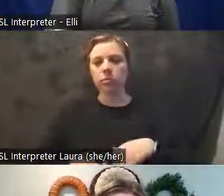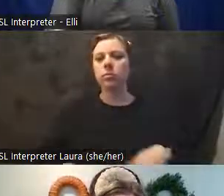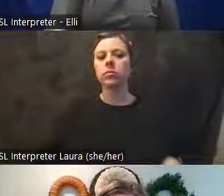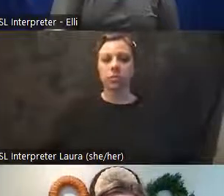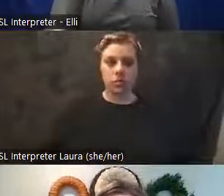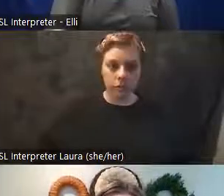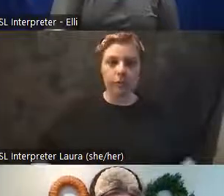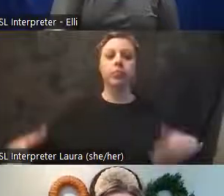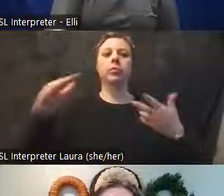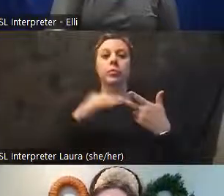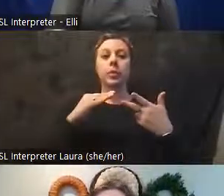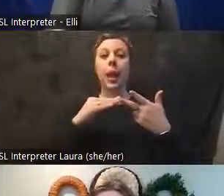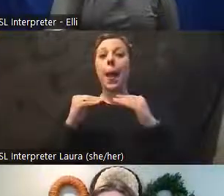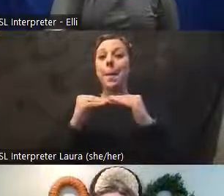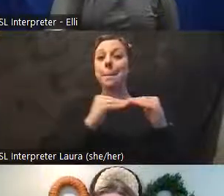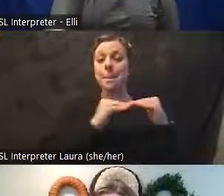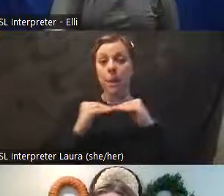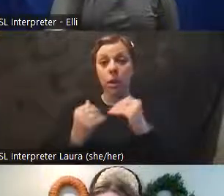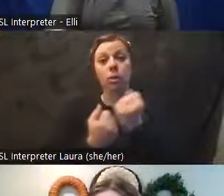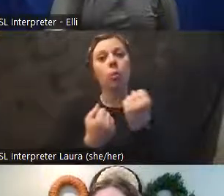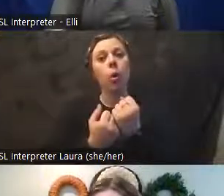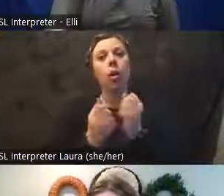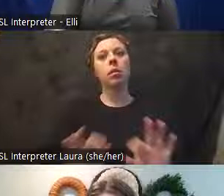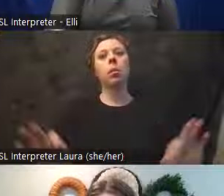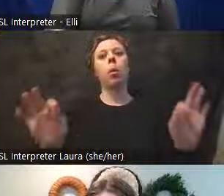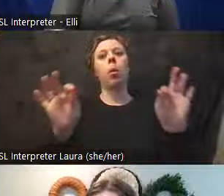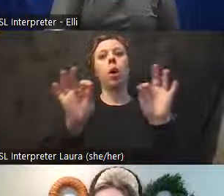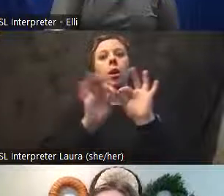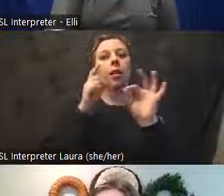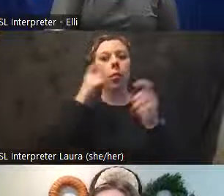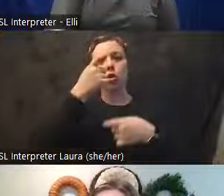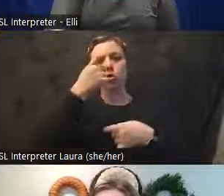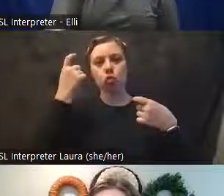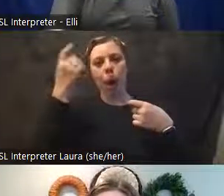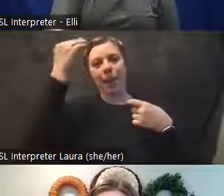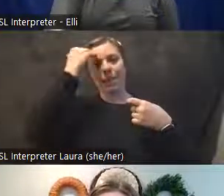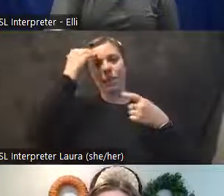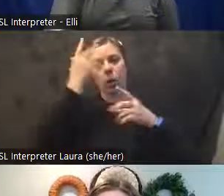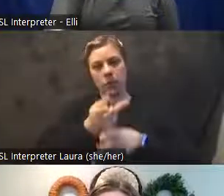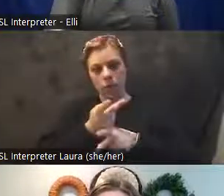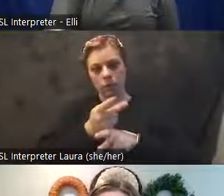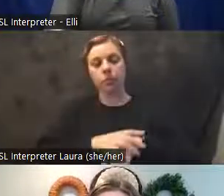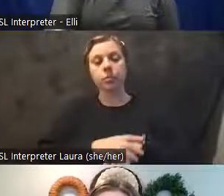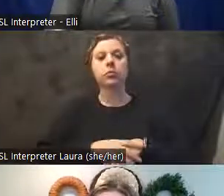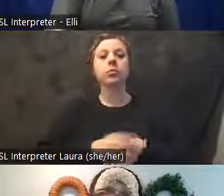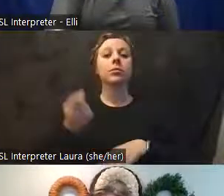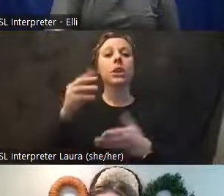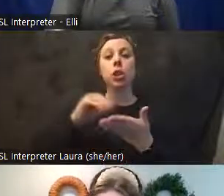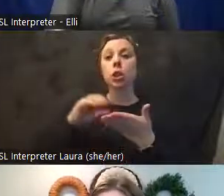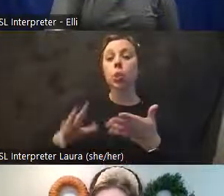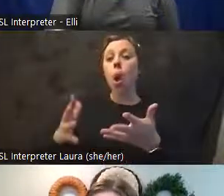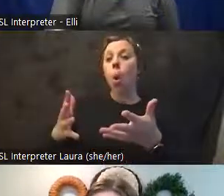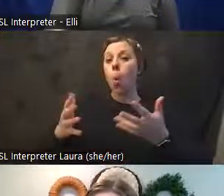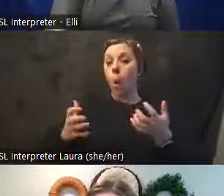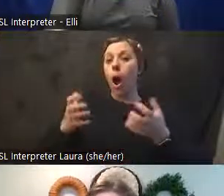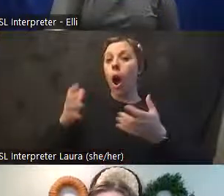trauma-informed care. So while many students do want support from campus service providers,